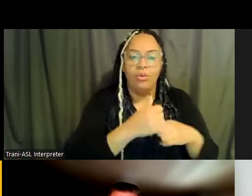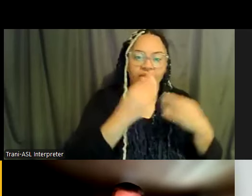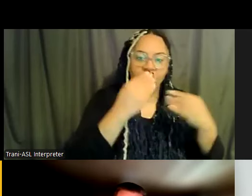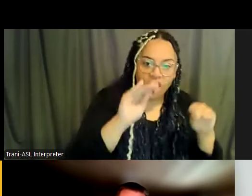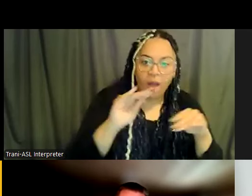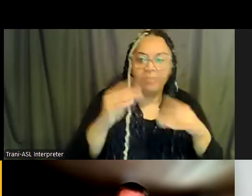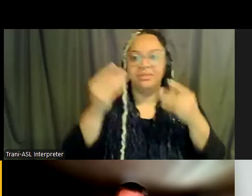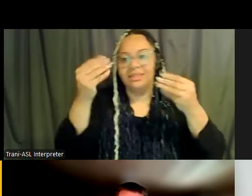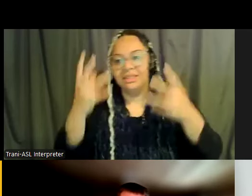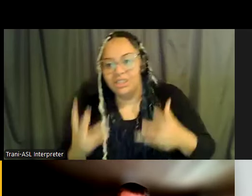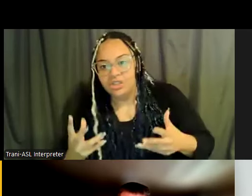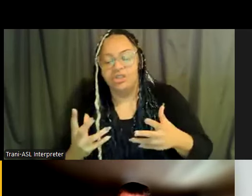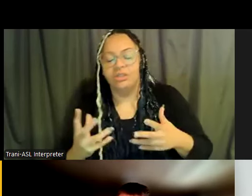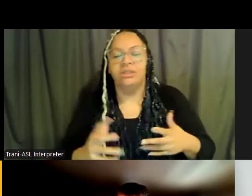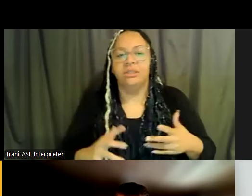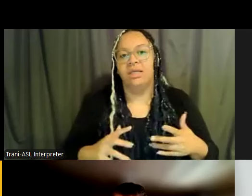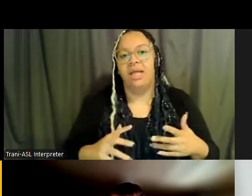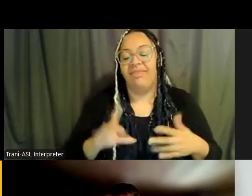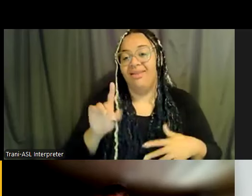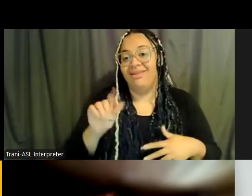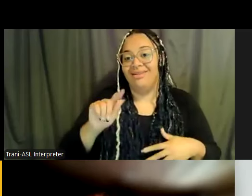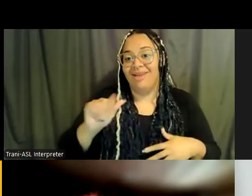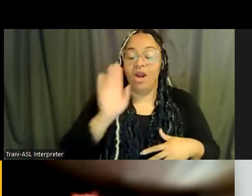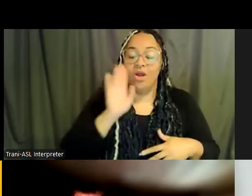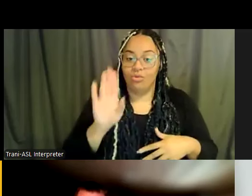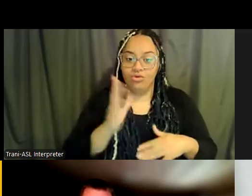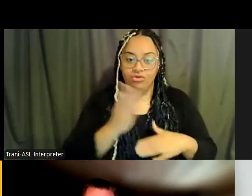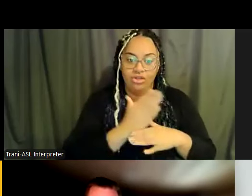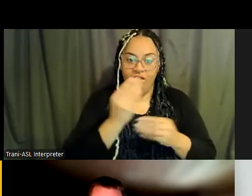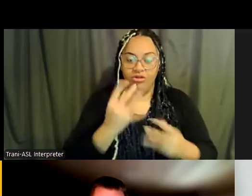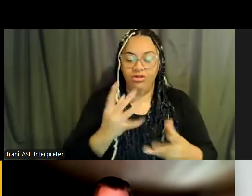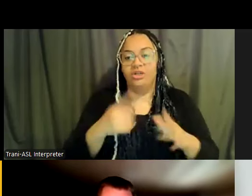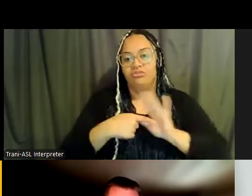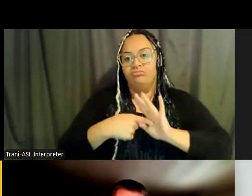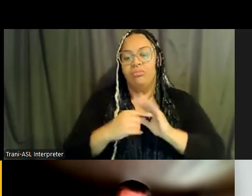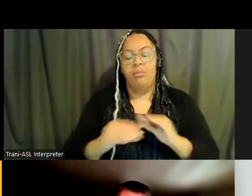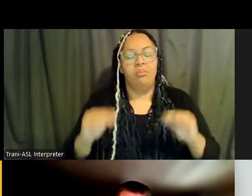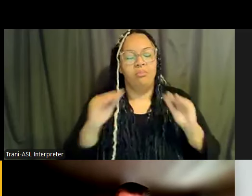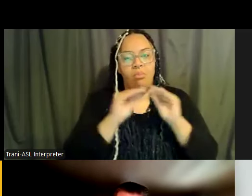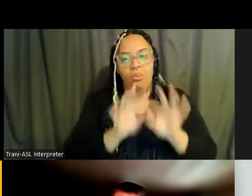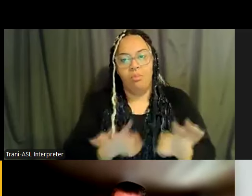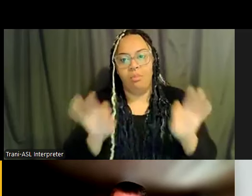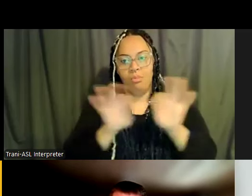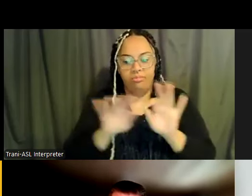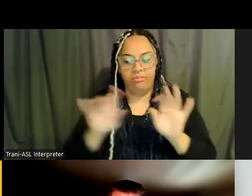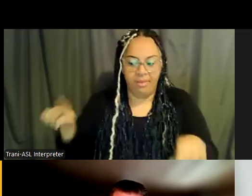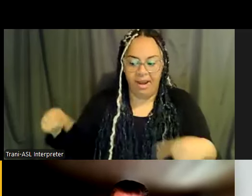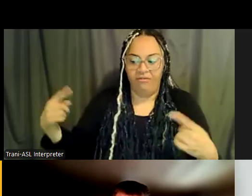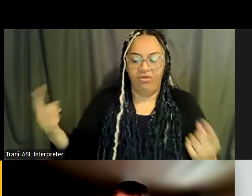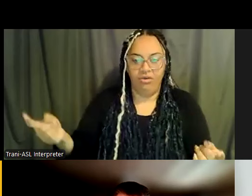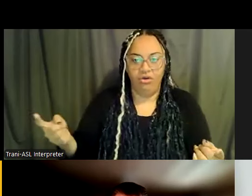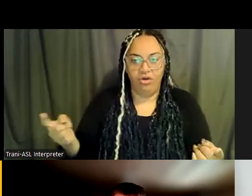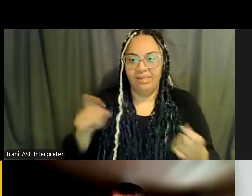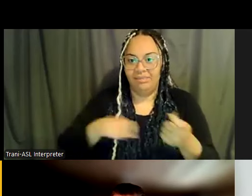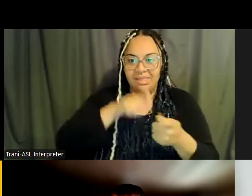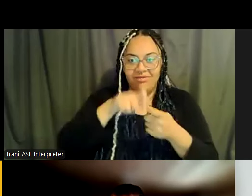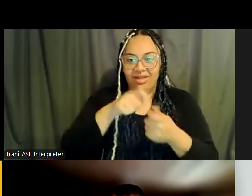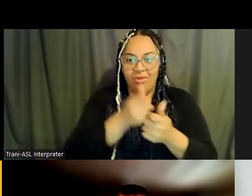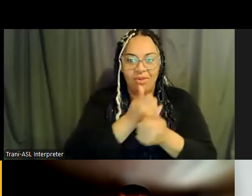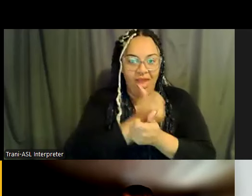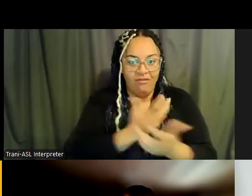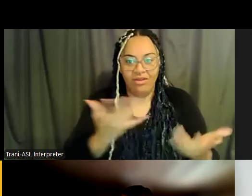instructors. And the data that we're going to share here in just a second shows that it's even more vital, especially with all the things going on. But just to understand that